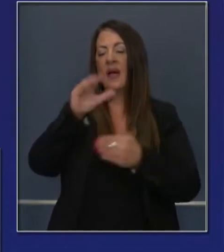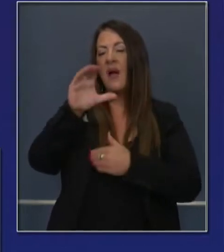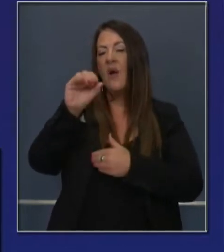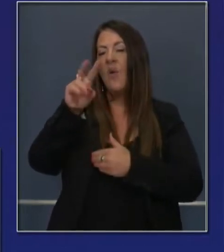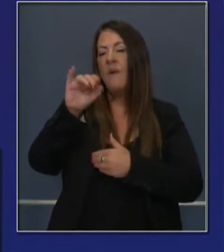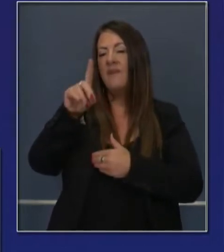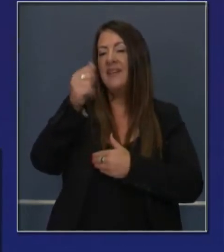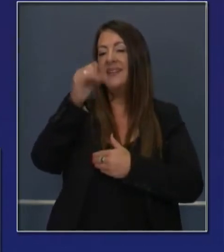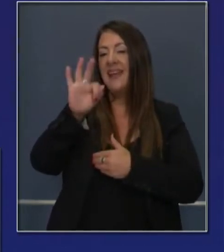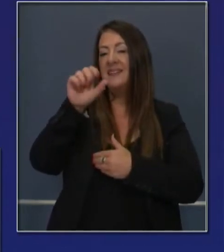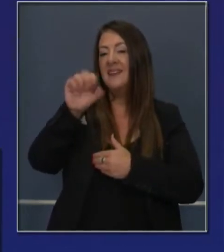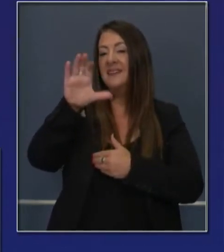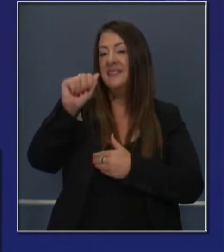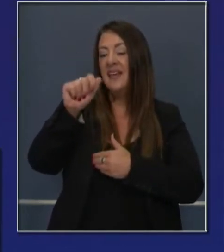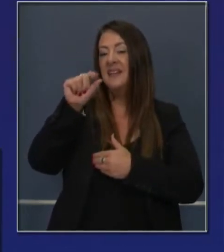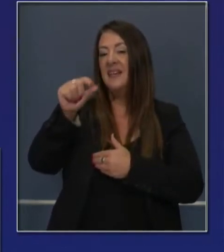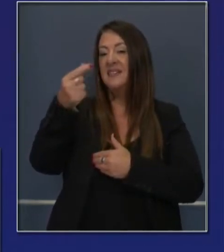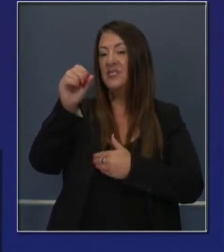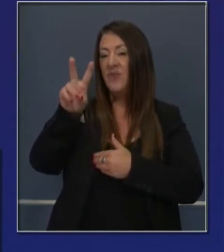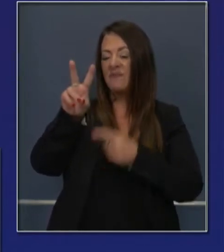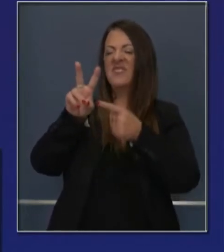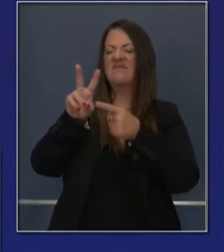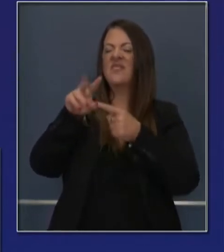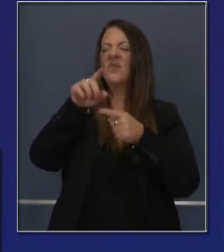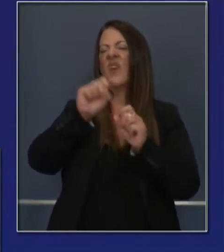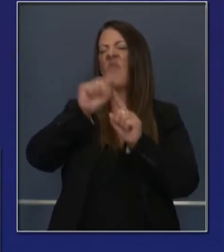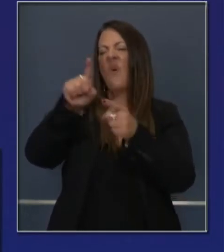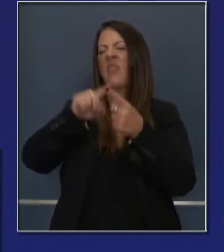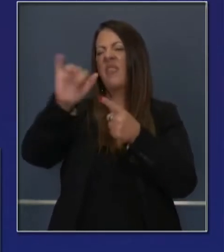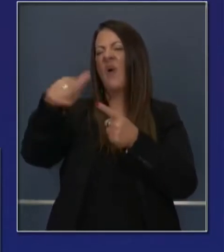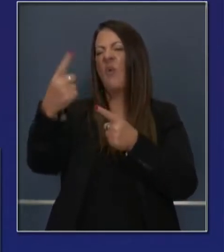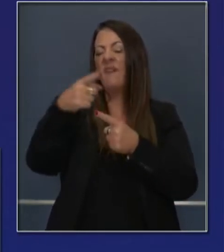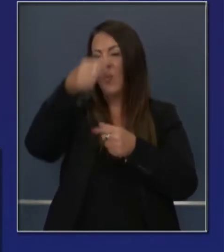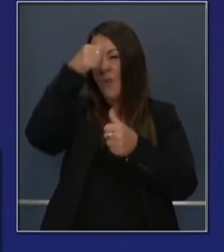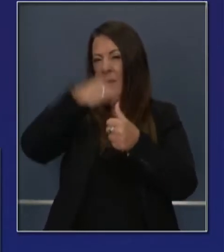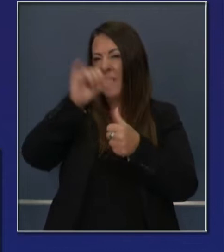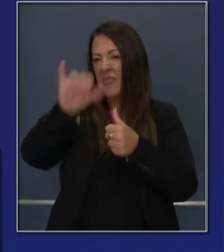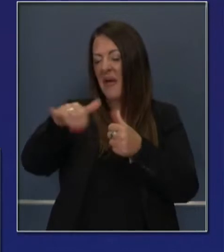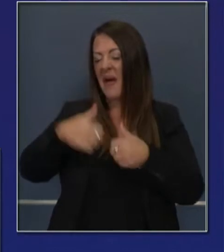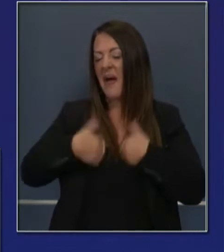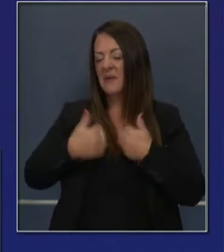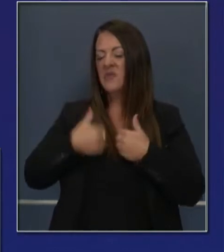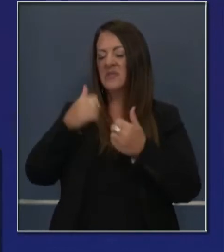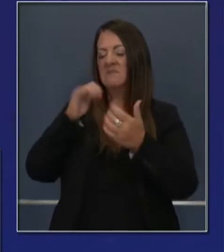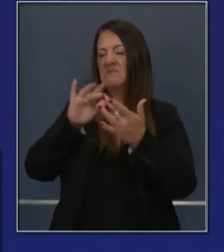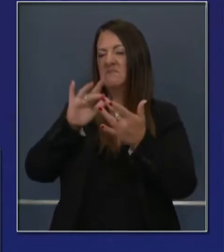COVID-19.ca.gov website, the main website, the main platform, we have this information on that site,